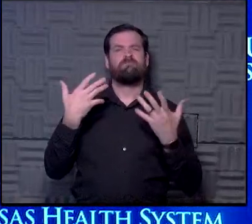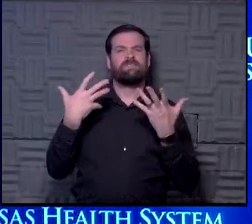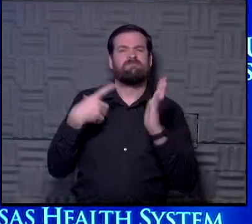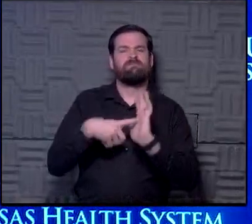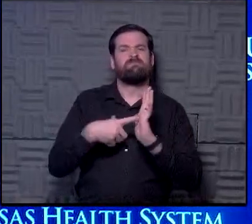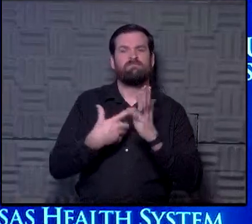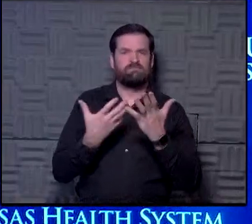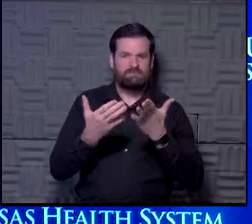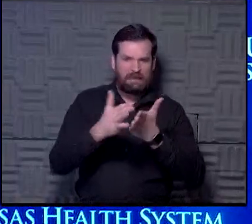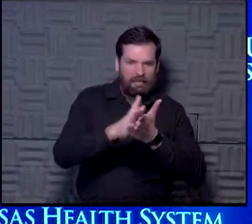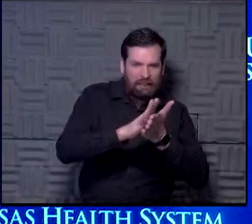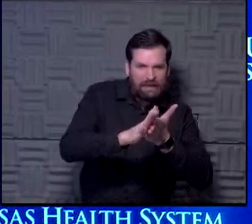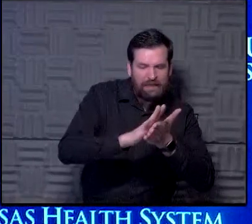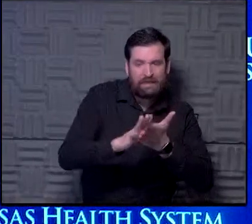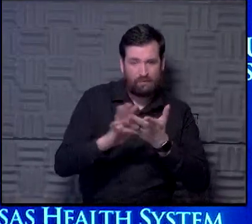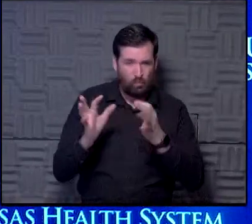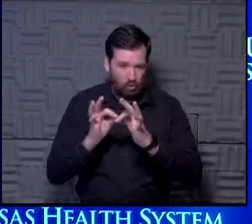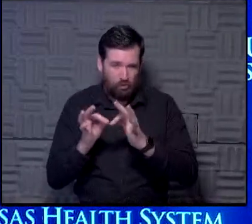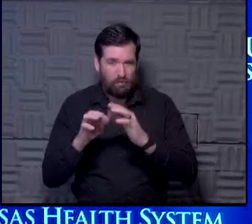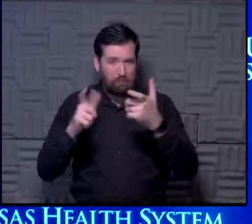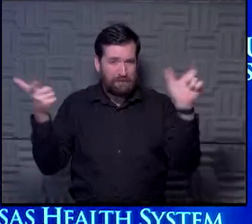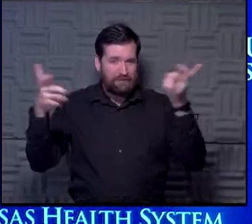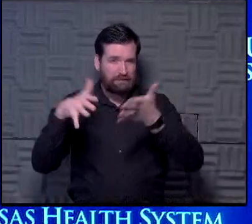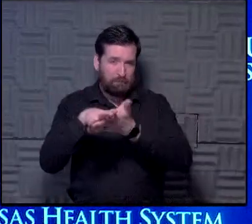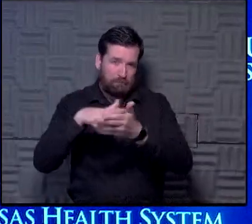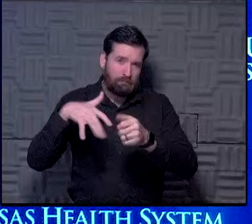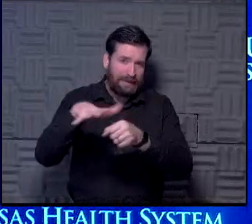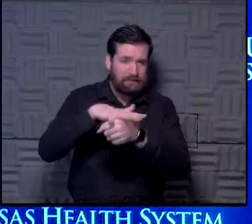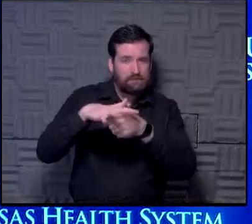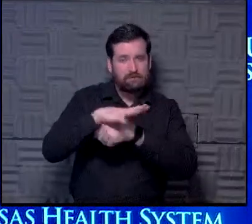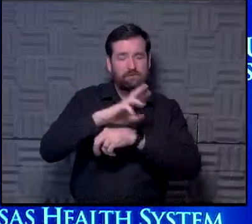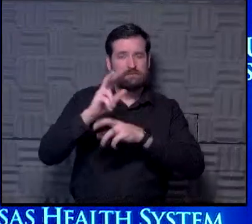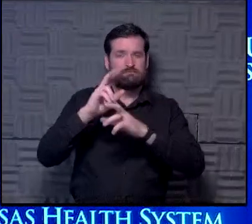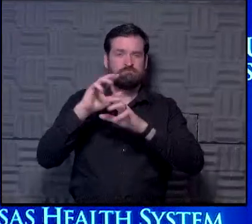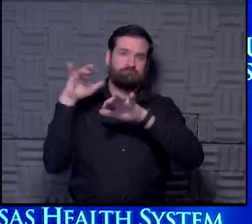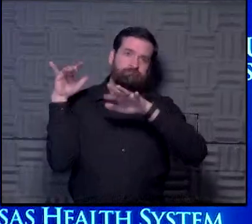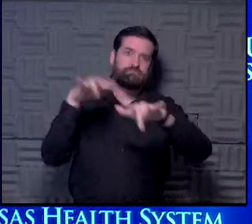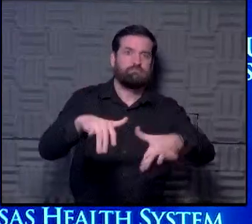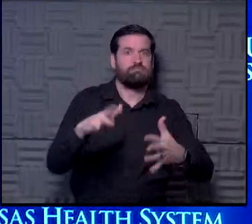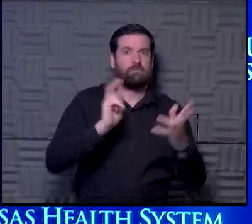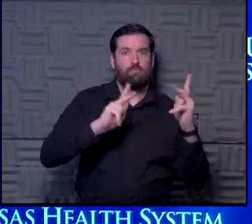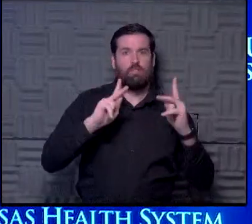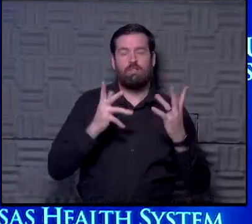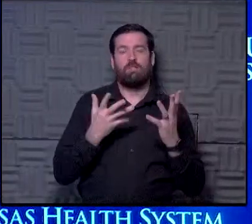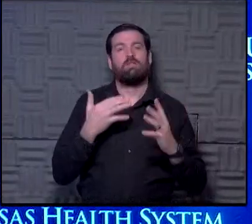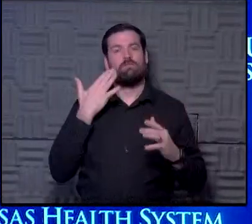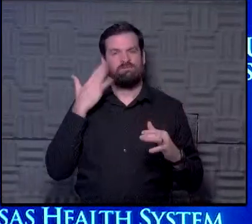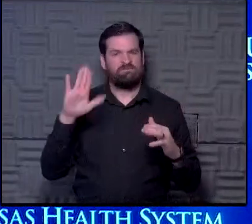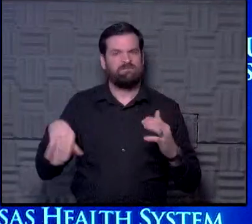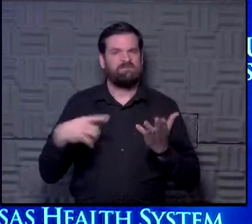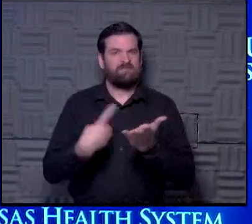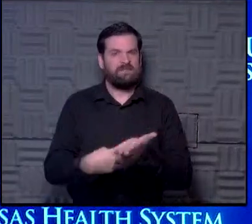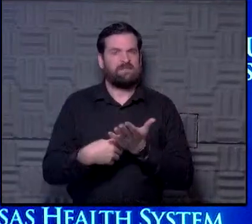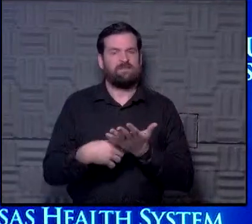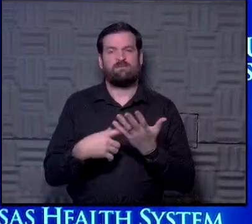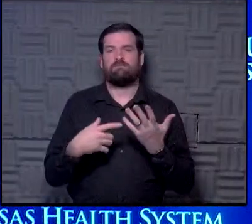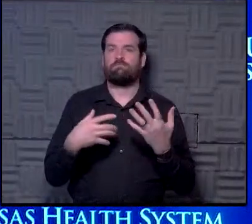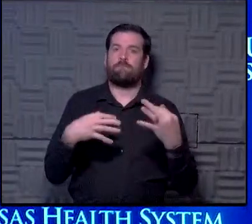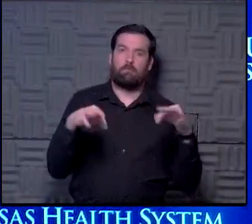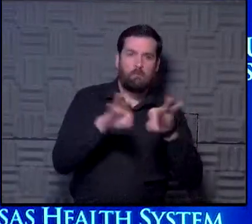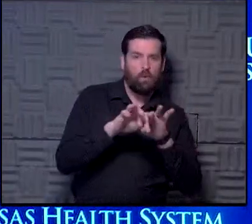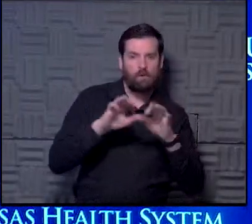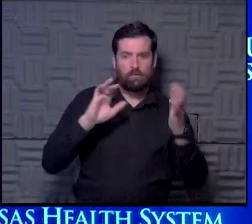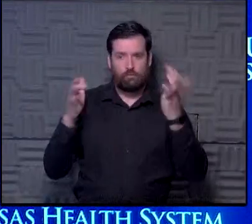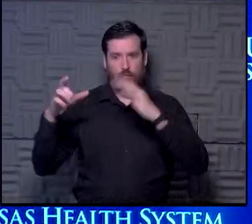to cleaning large spaces like that where groups are going to be in? I know we've talked about the importance versus the